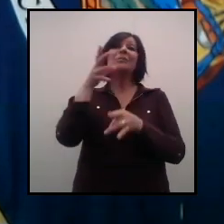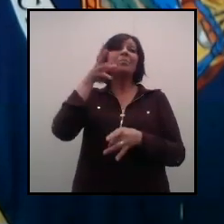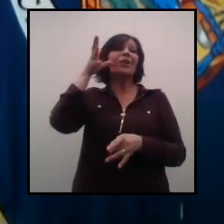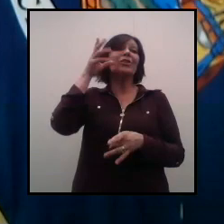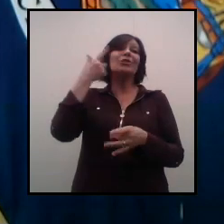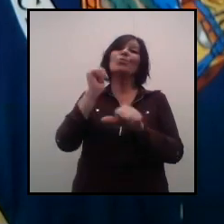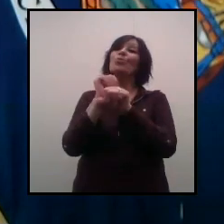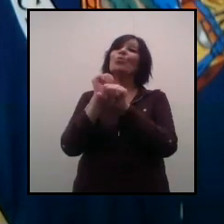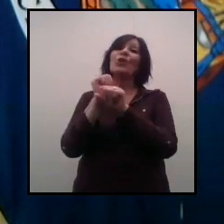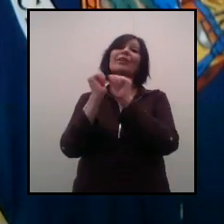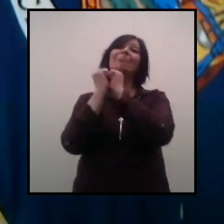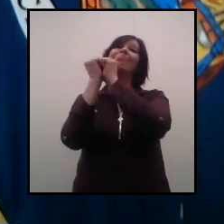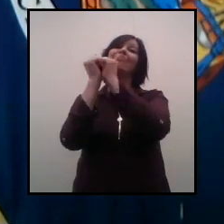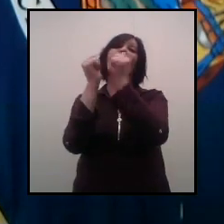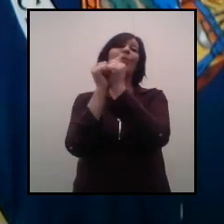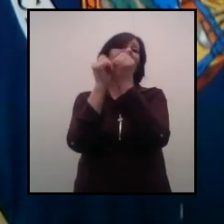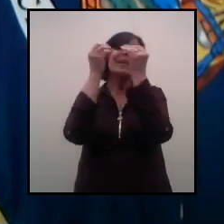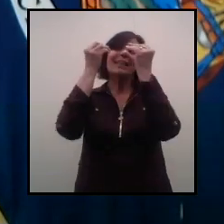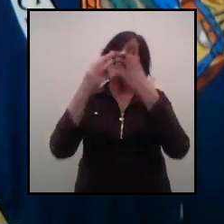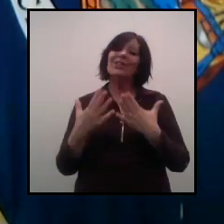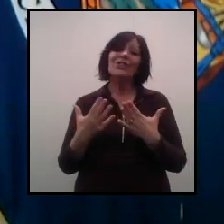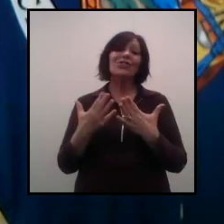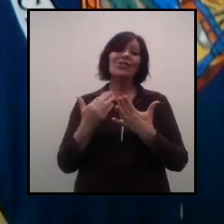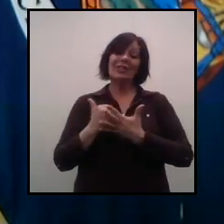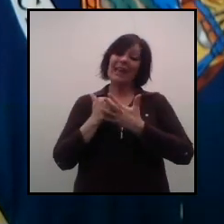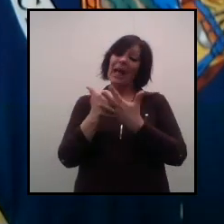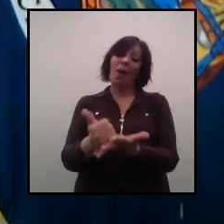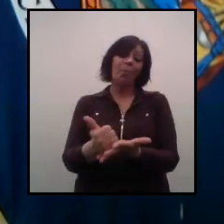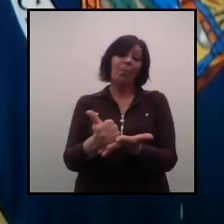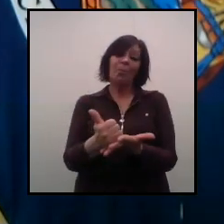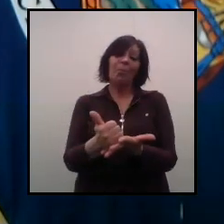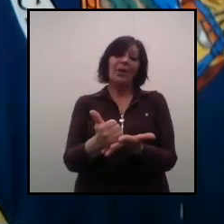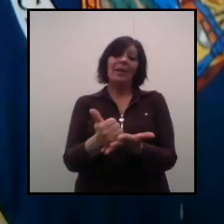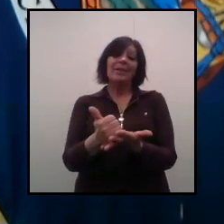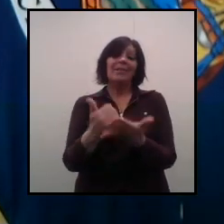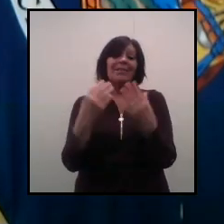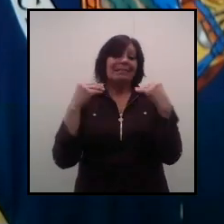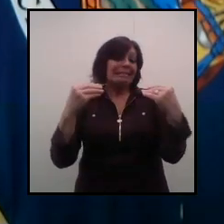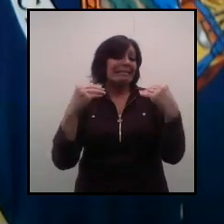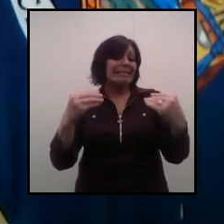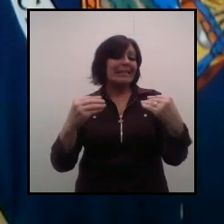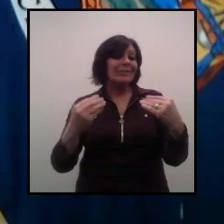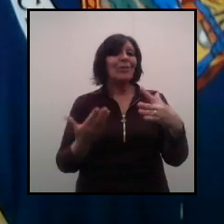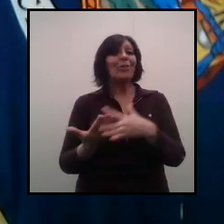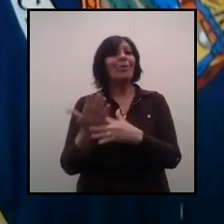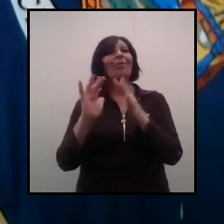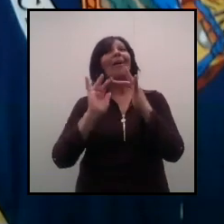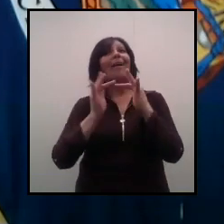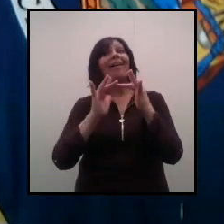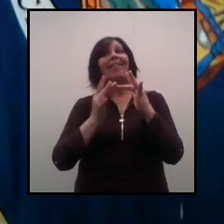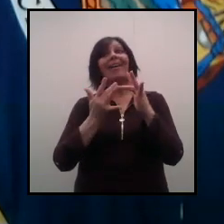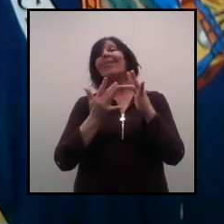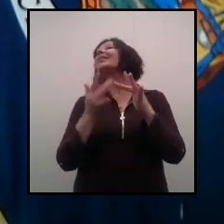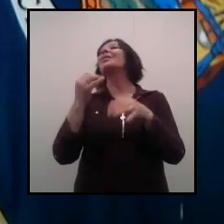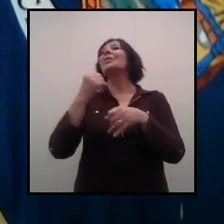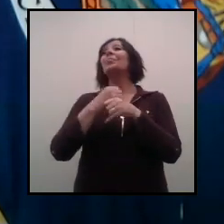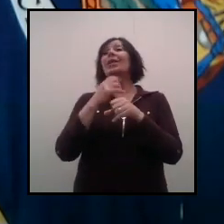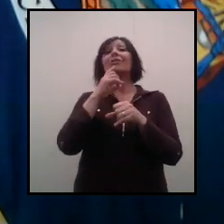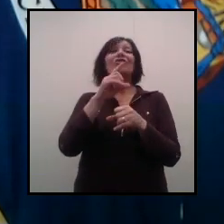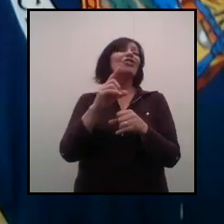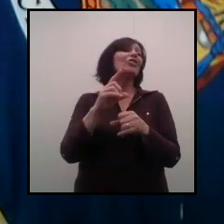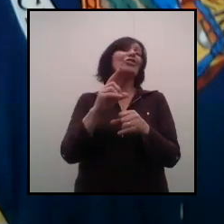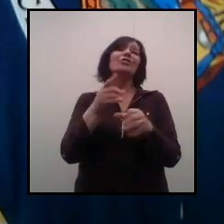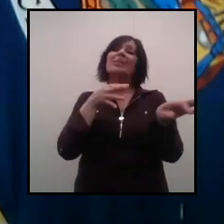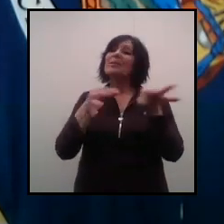going to work with them and help them get educated through an online, and make sure that you talk